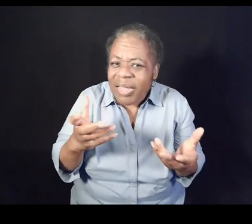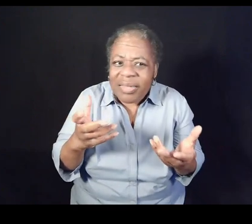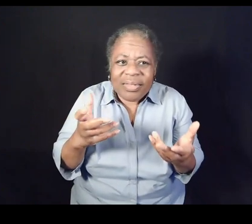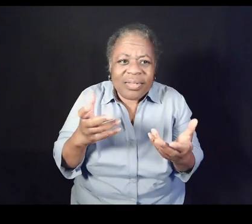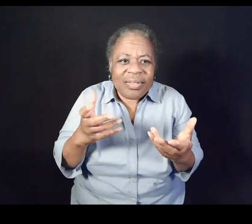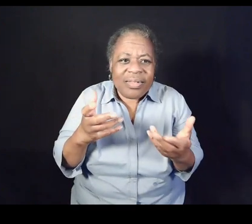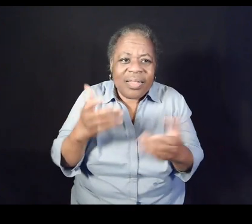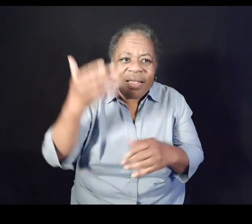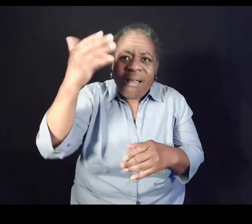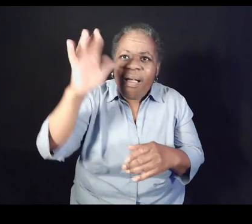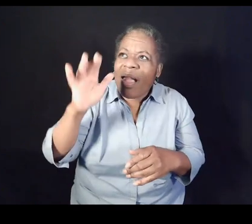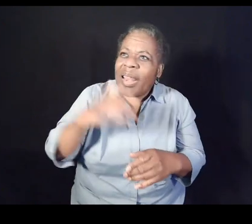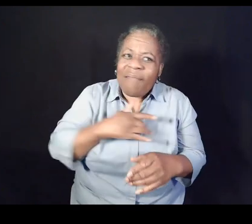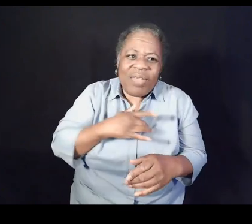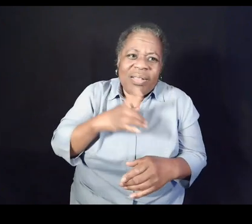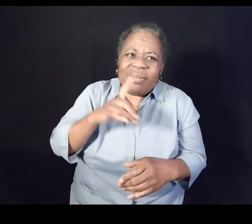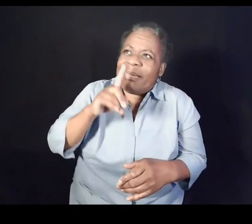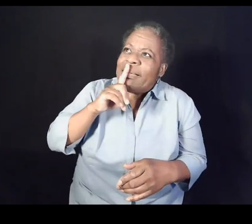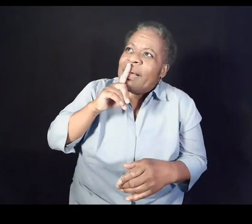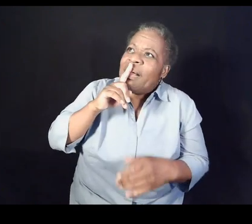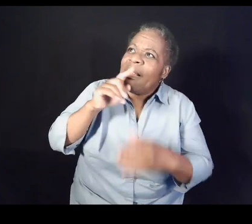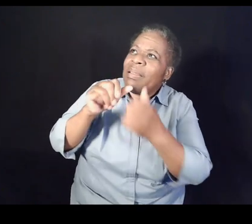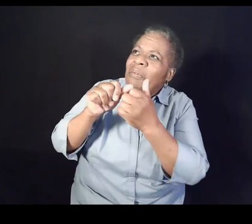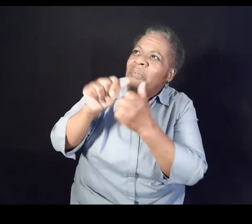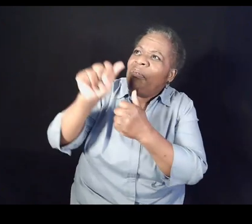was silent, distant, absent.